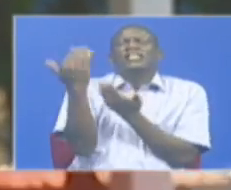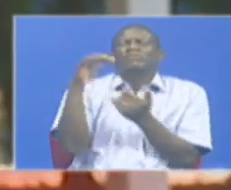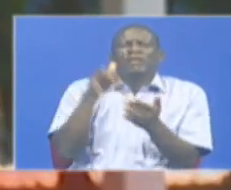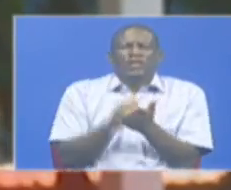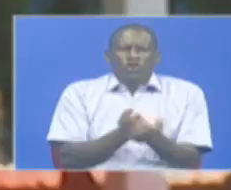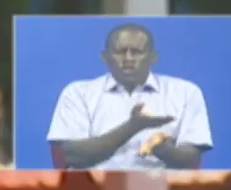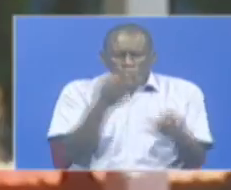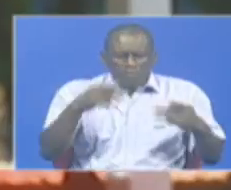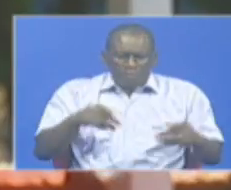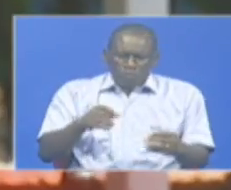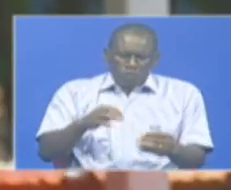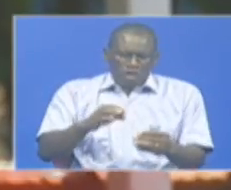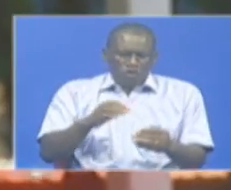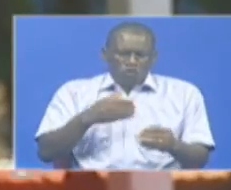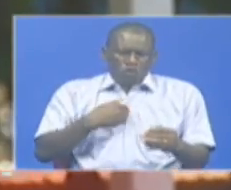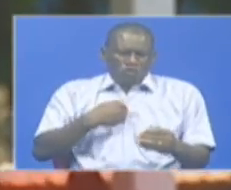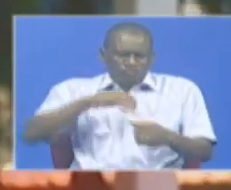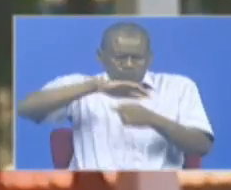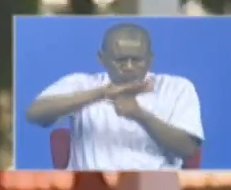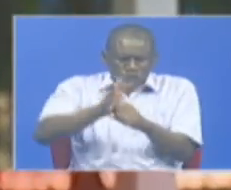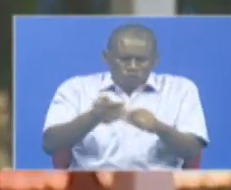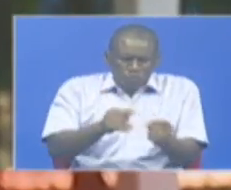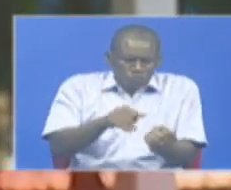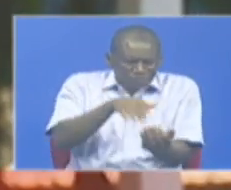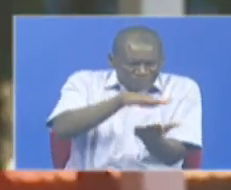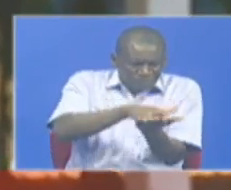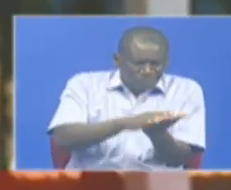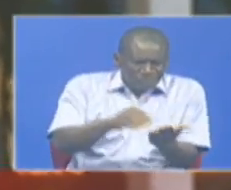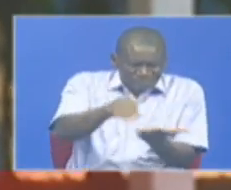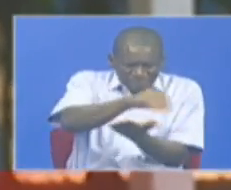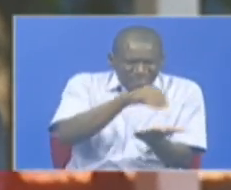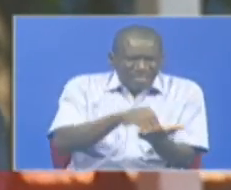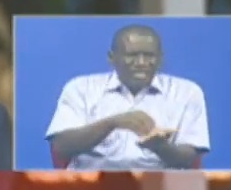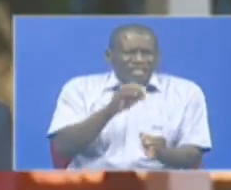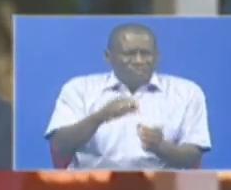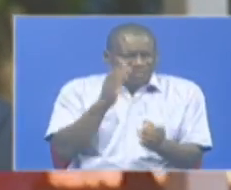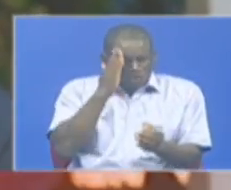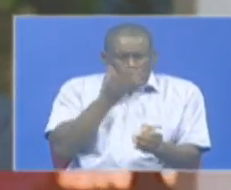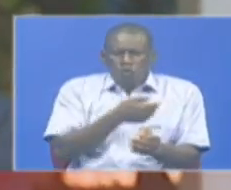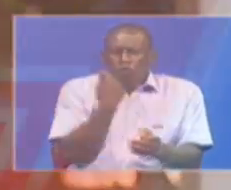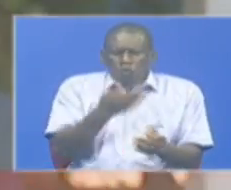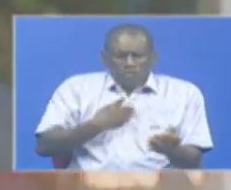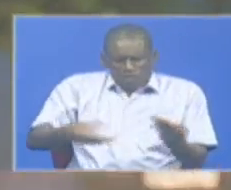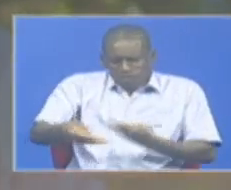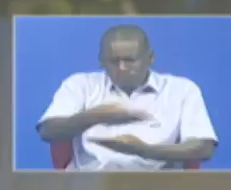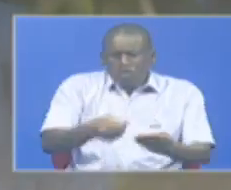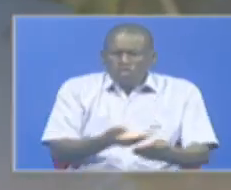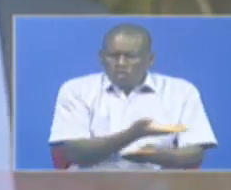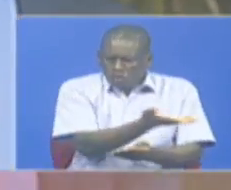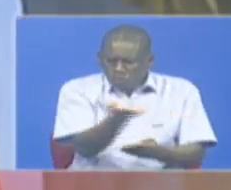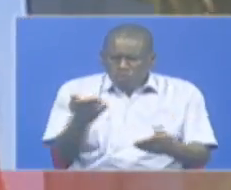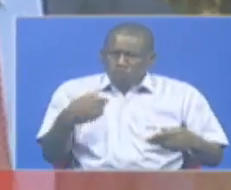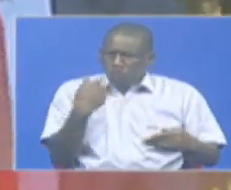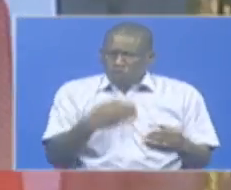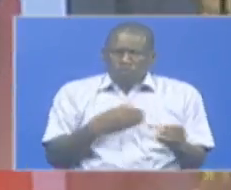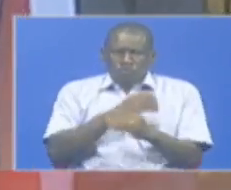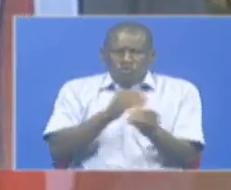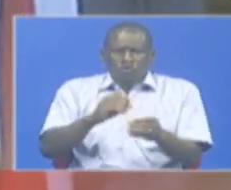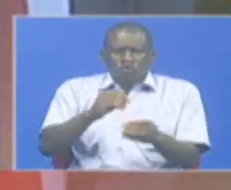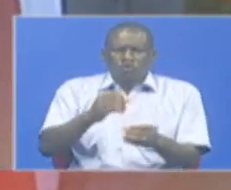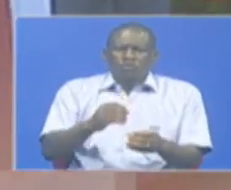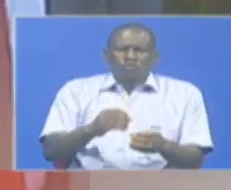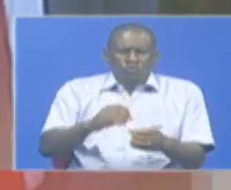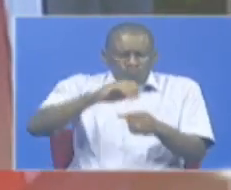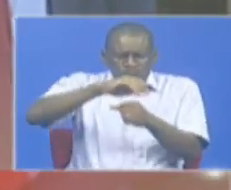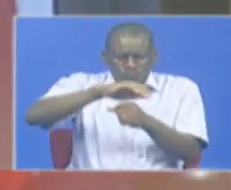who've tested positive in those quarantine facilities know whom they've contacted, then those who are negative can proceed home to continue the